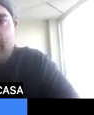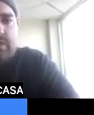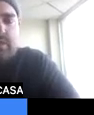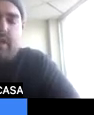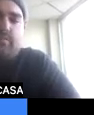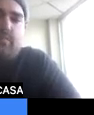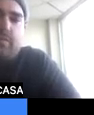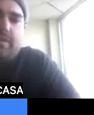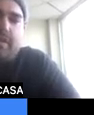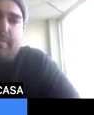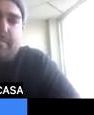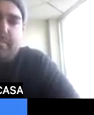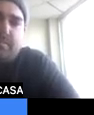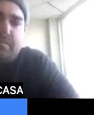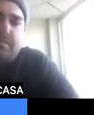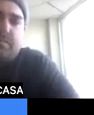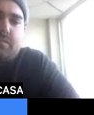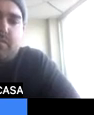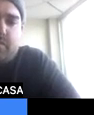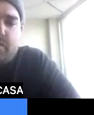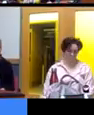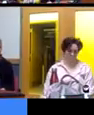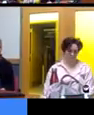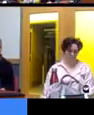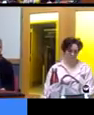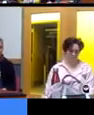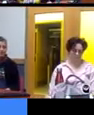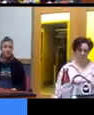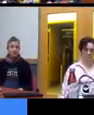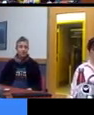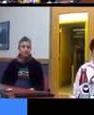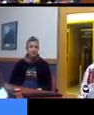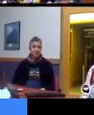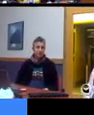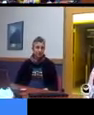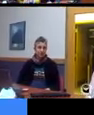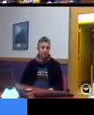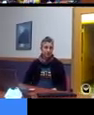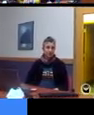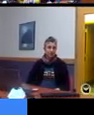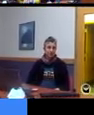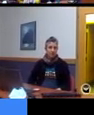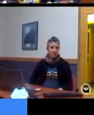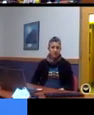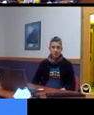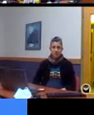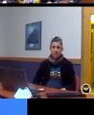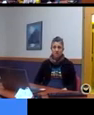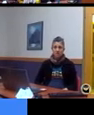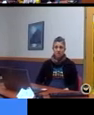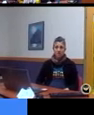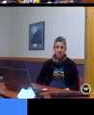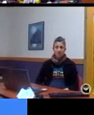with that? If you could talk more about that. Yes. So we definitely see that.